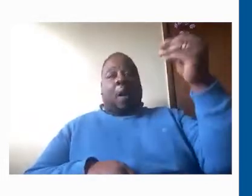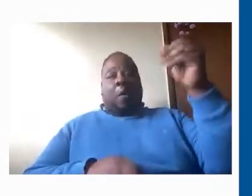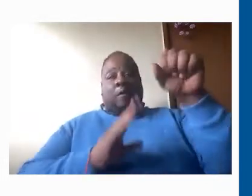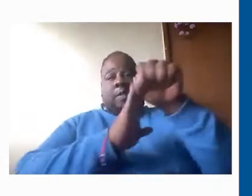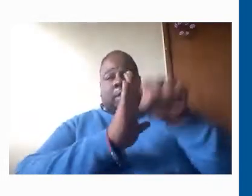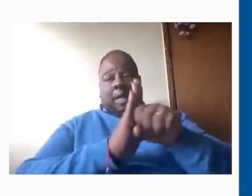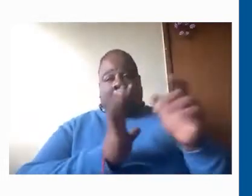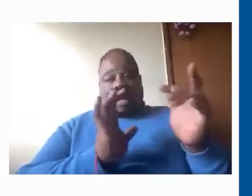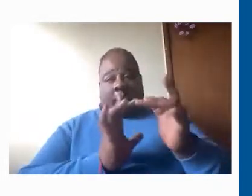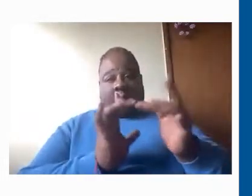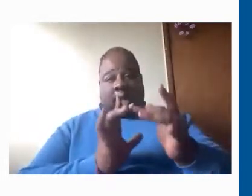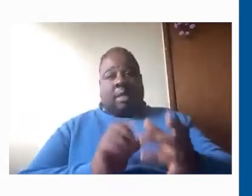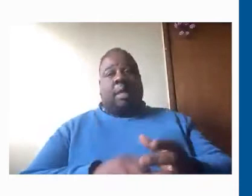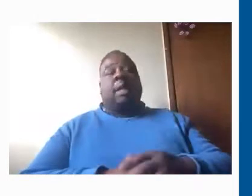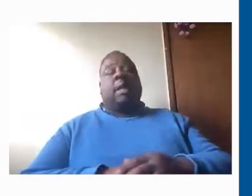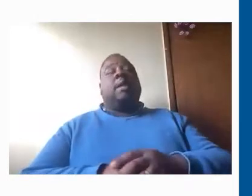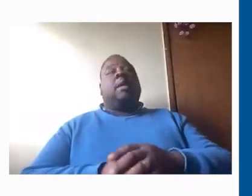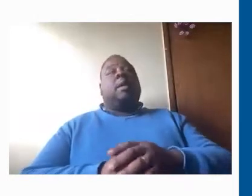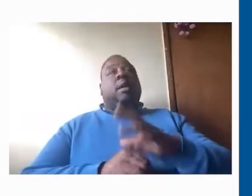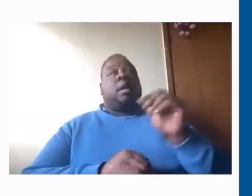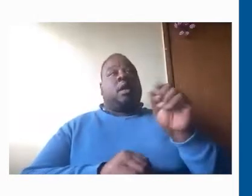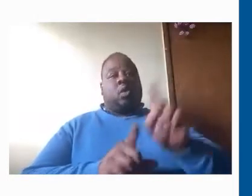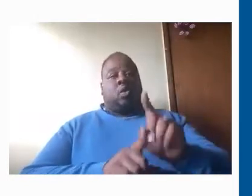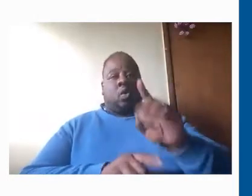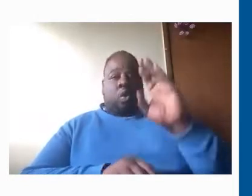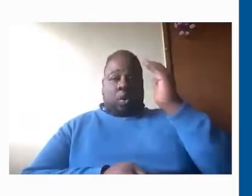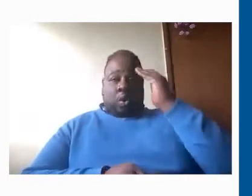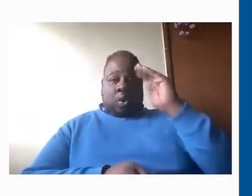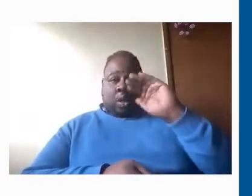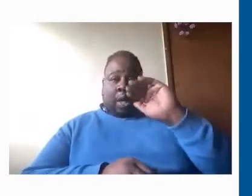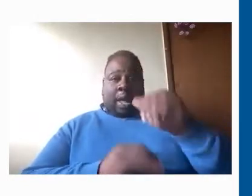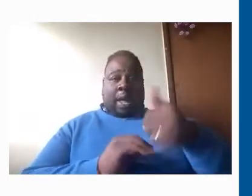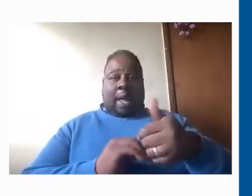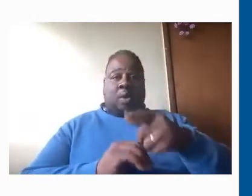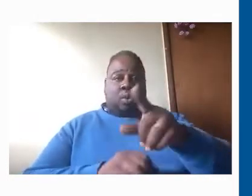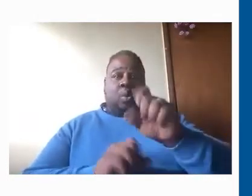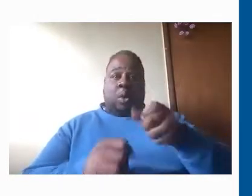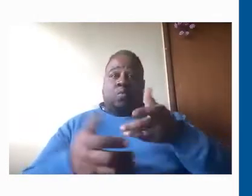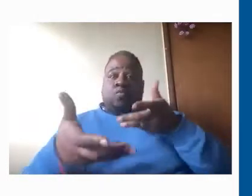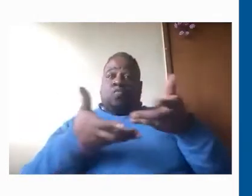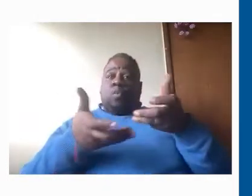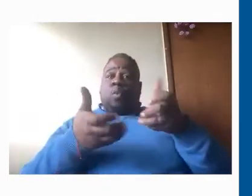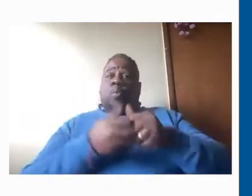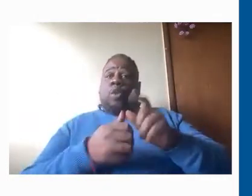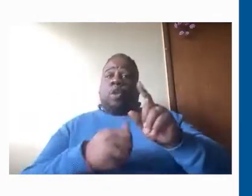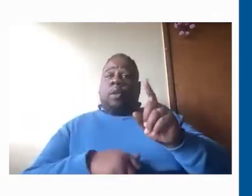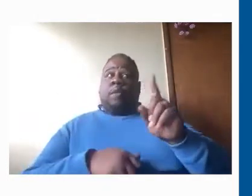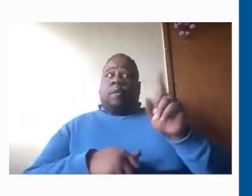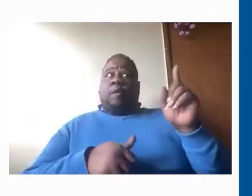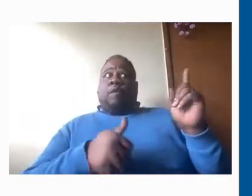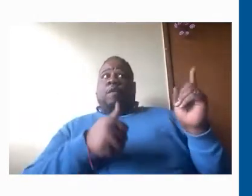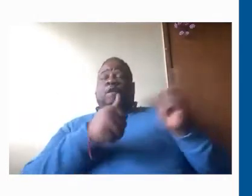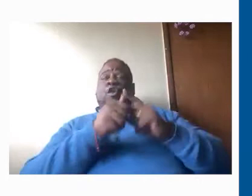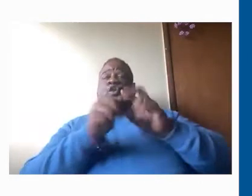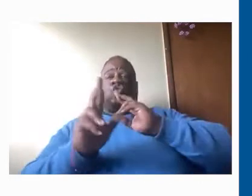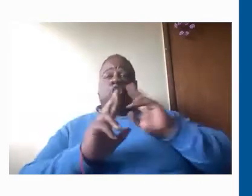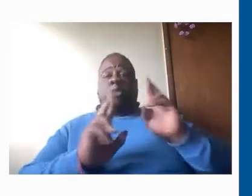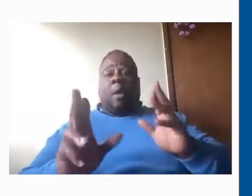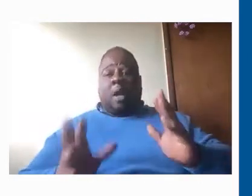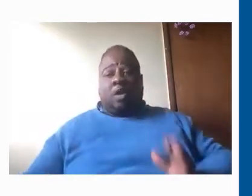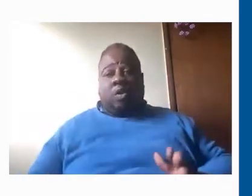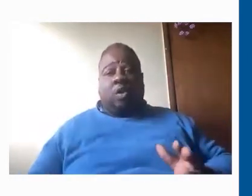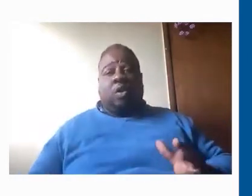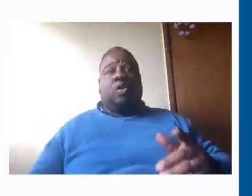first responders. So knowing how you're going to communicate with those first responders. If someone is deaf or hard of hearing, they're going to need to possibly